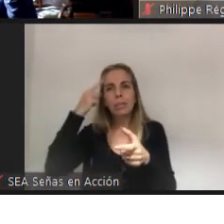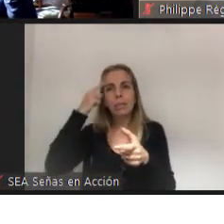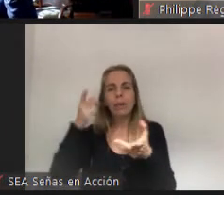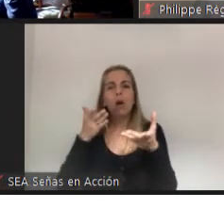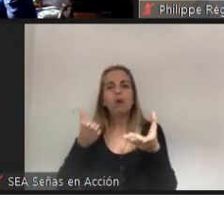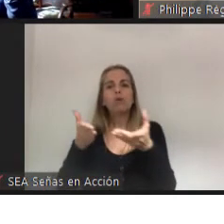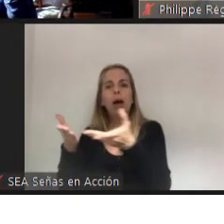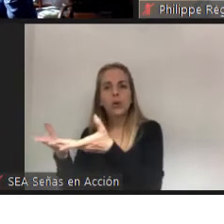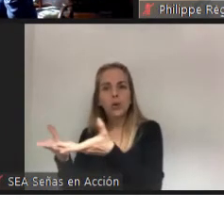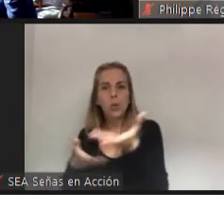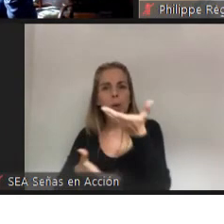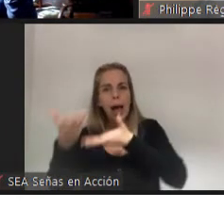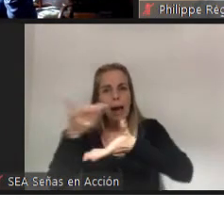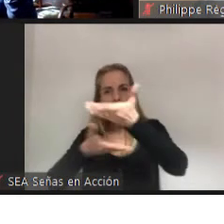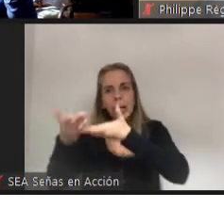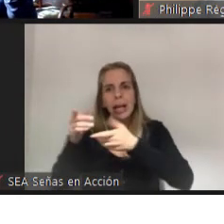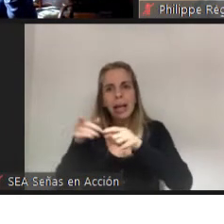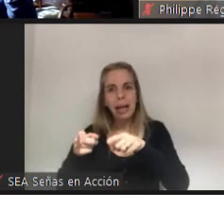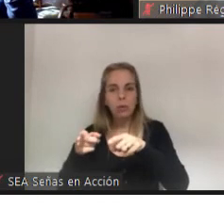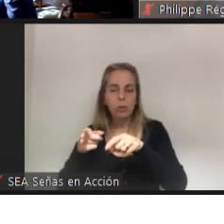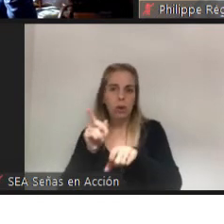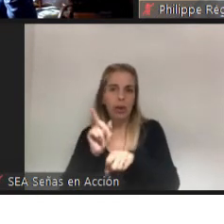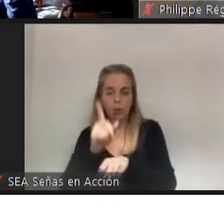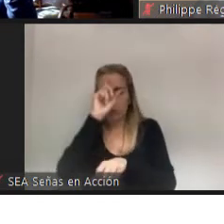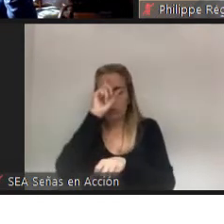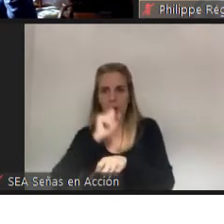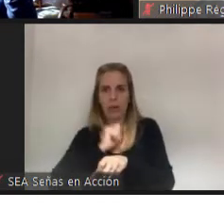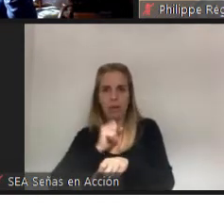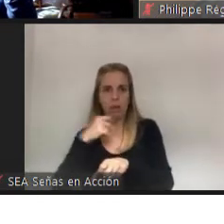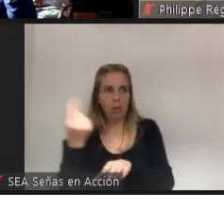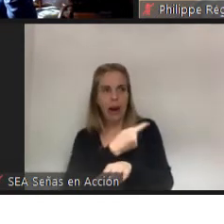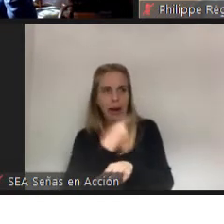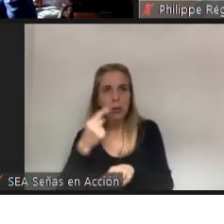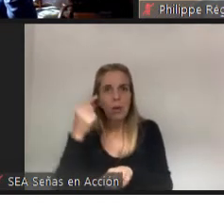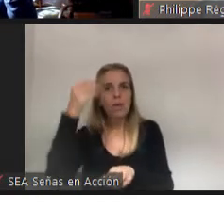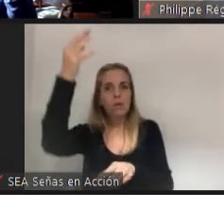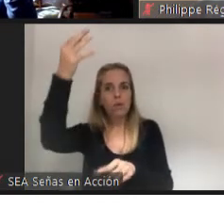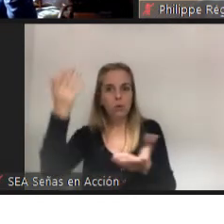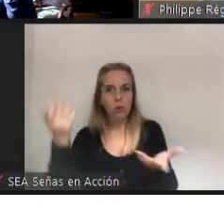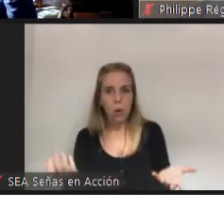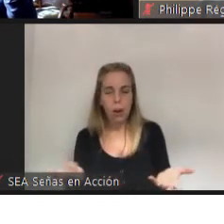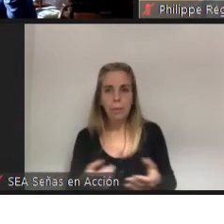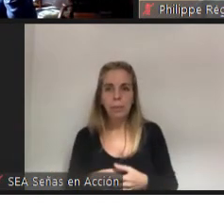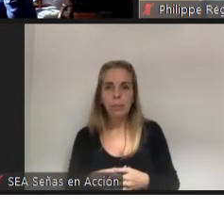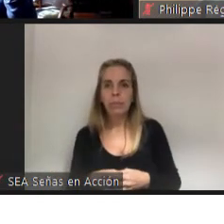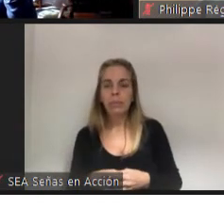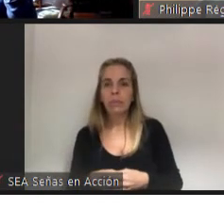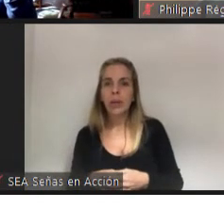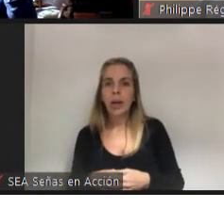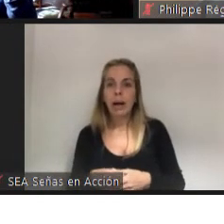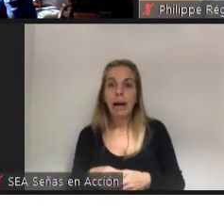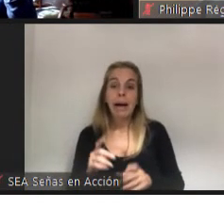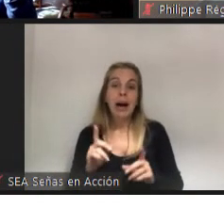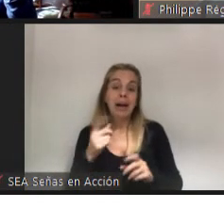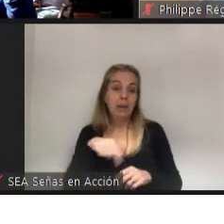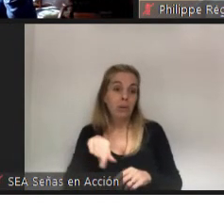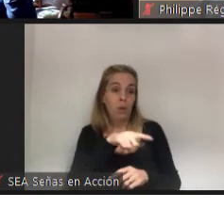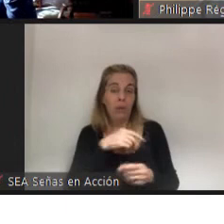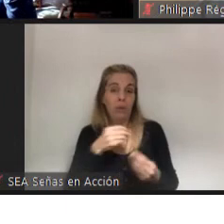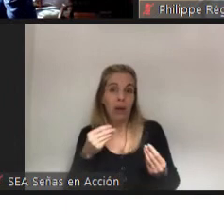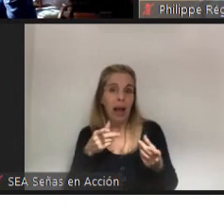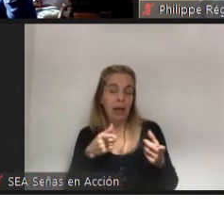on solidarity. That is a paramount challenge, because what we have had so far is, rather